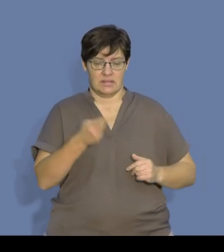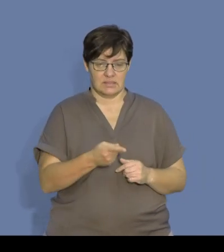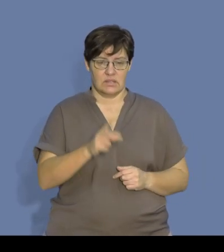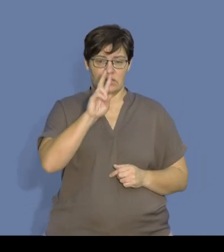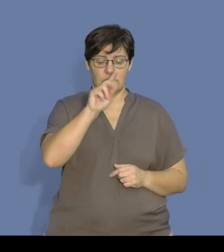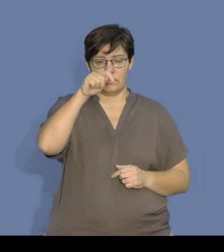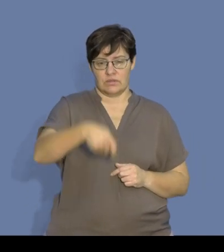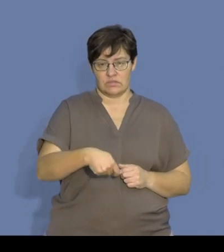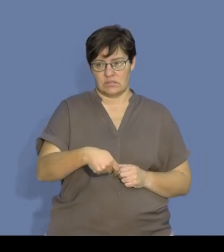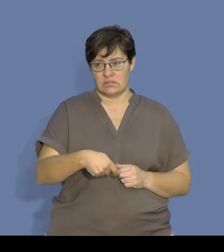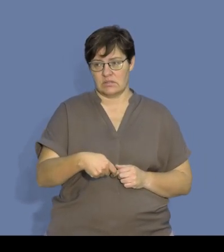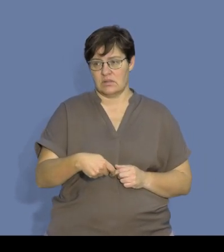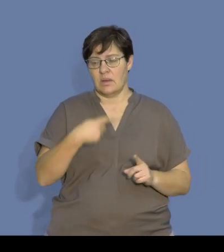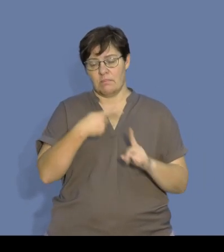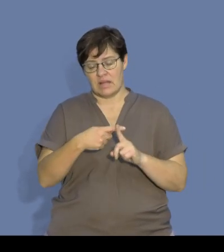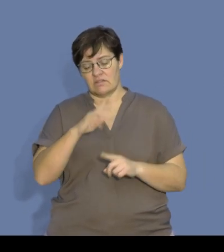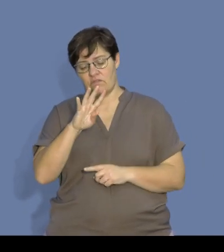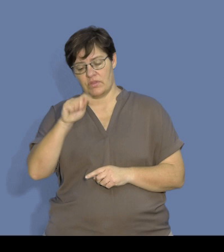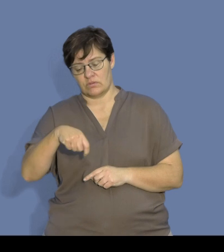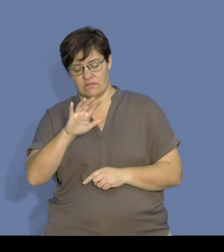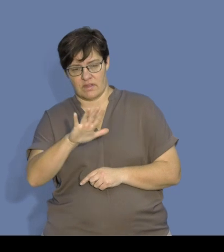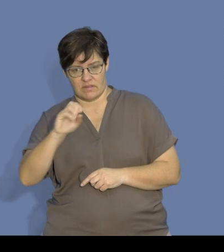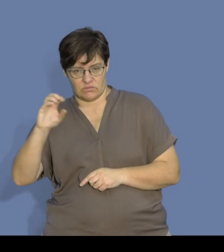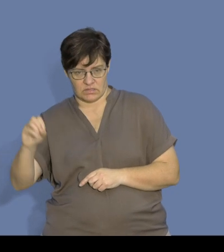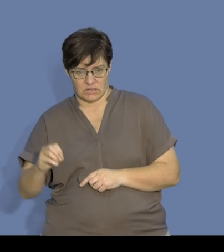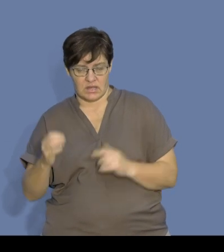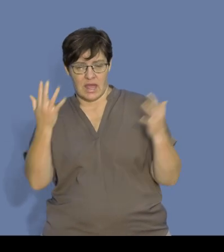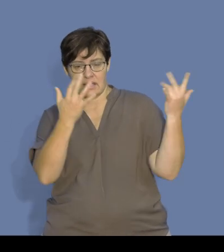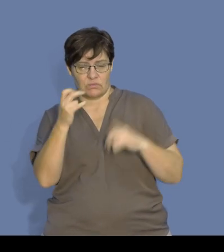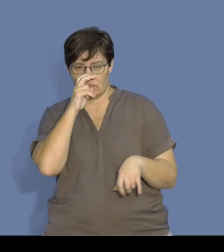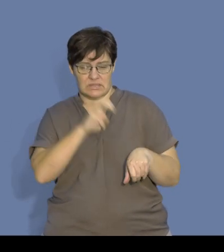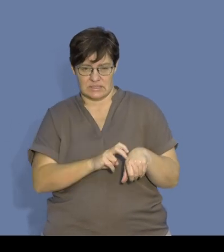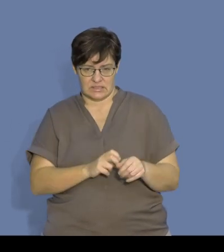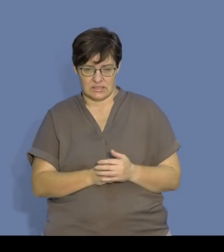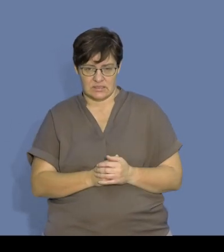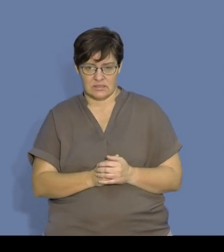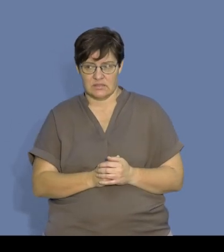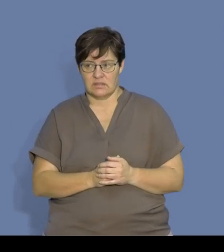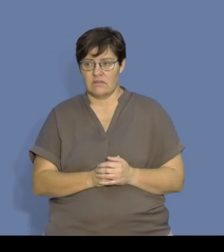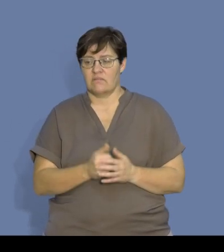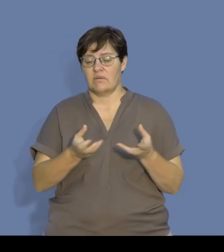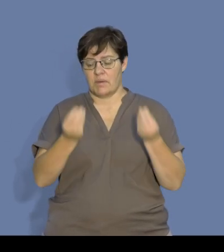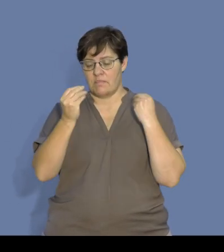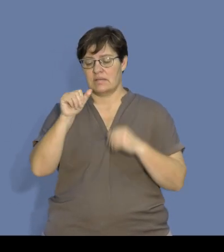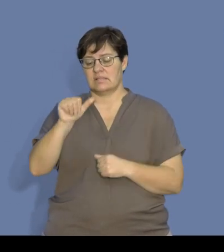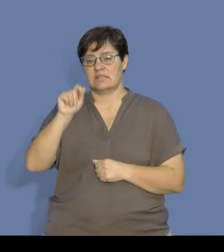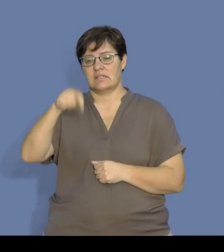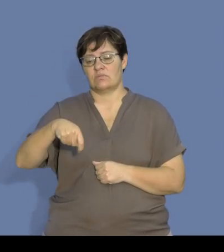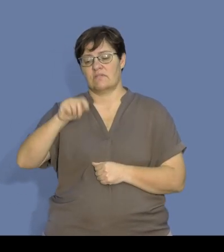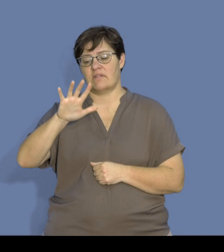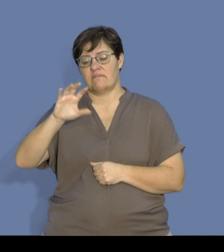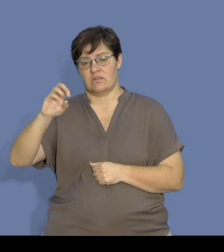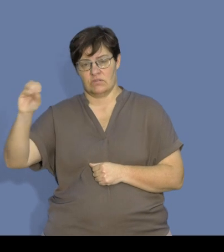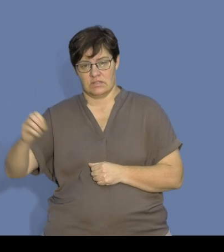Right, and then I've got my opening balances, 2,000 plus 4,500. I don't need a calculator for that,